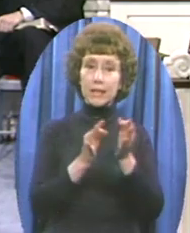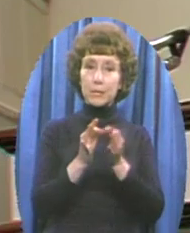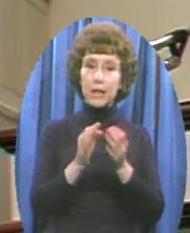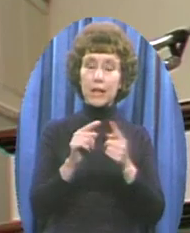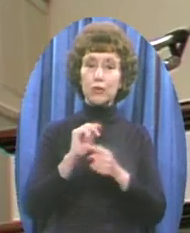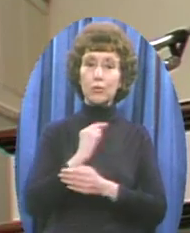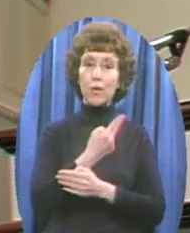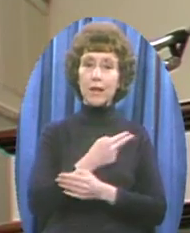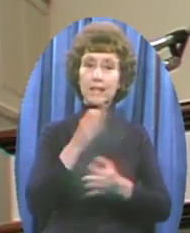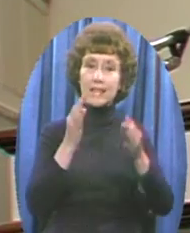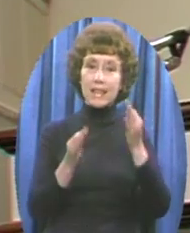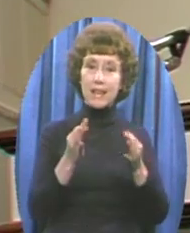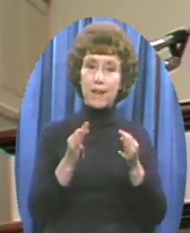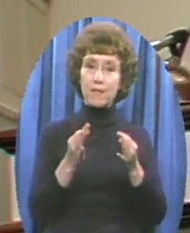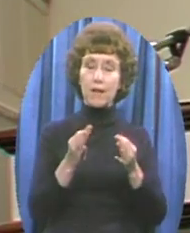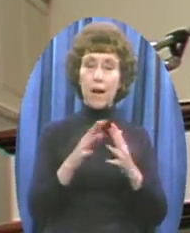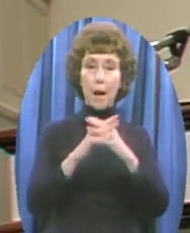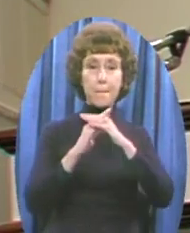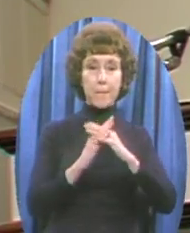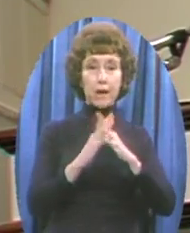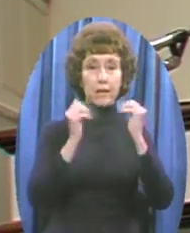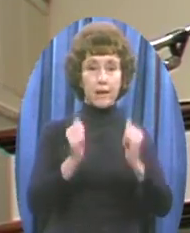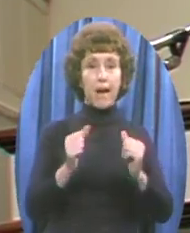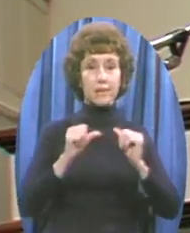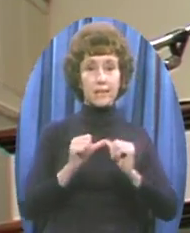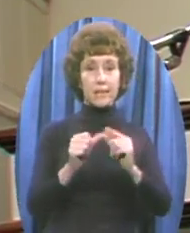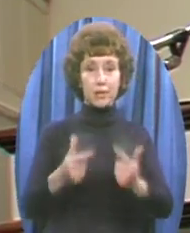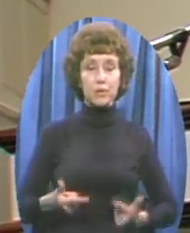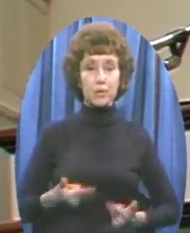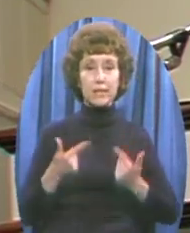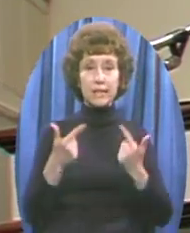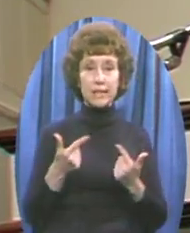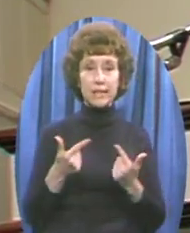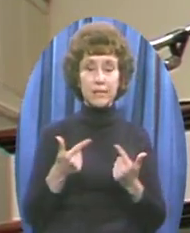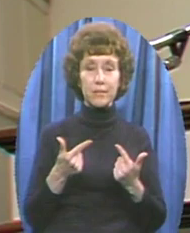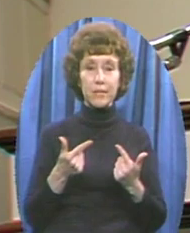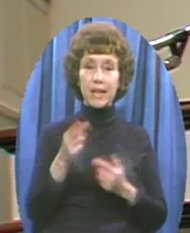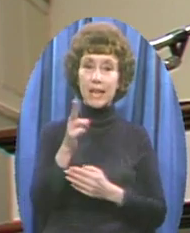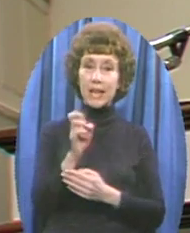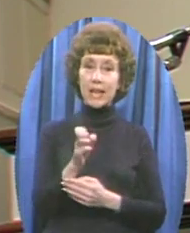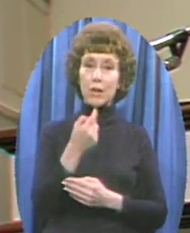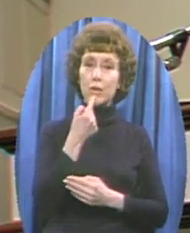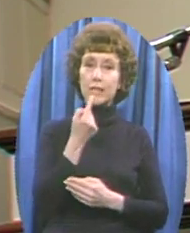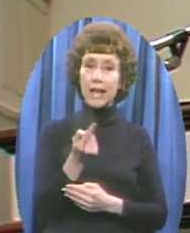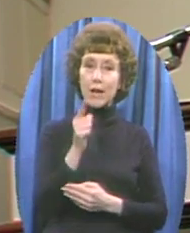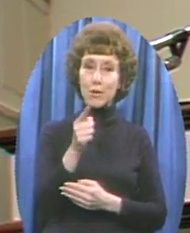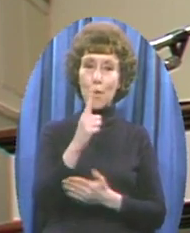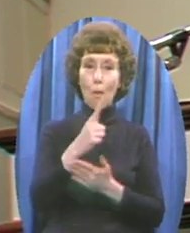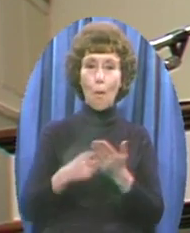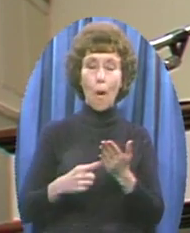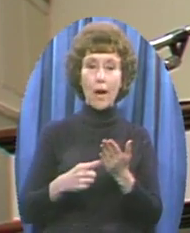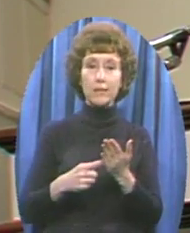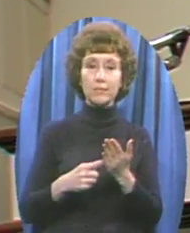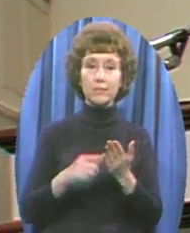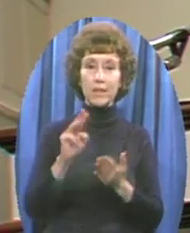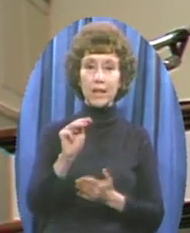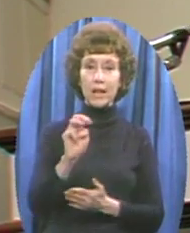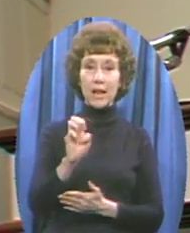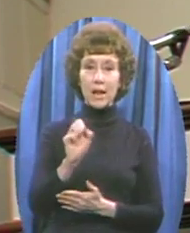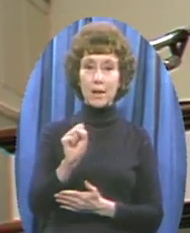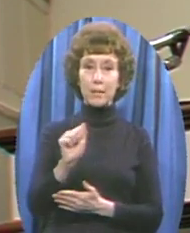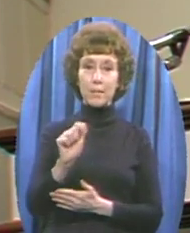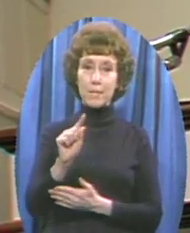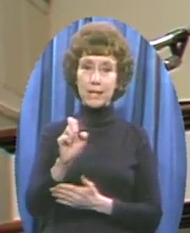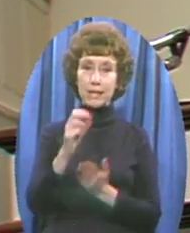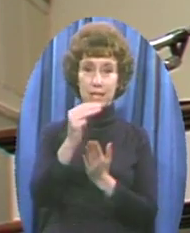recovery. He'll be telling you what his message for America is. We're glad that you're